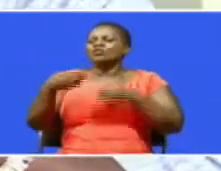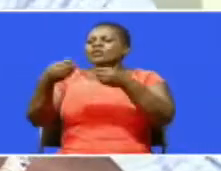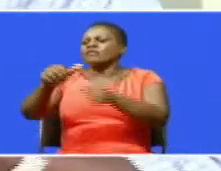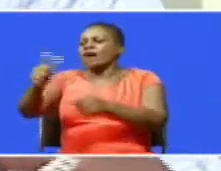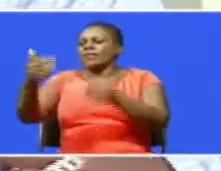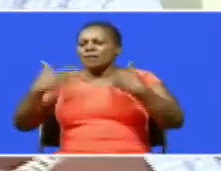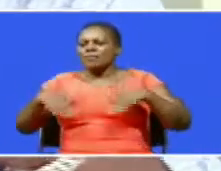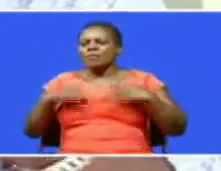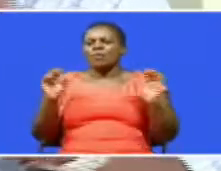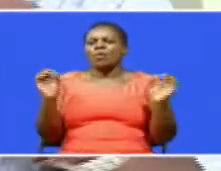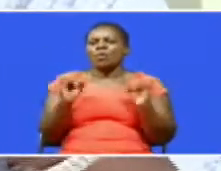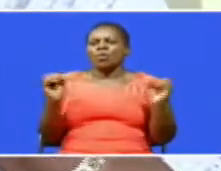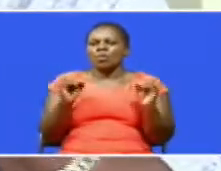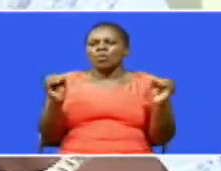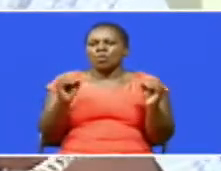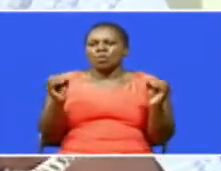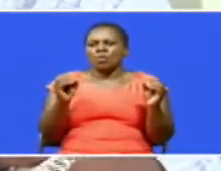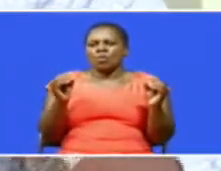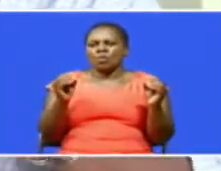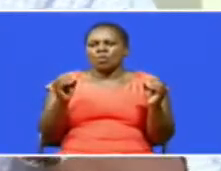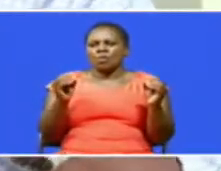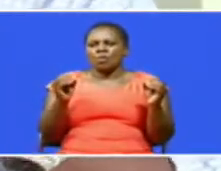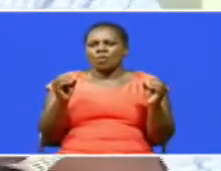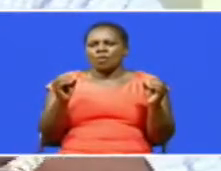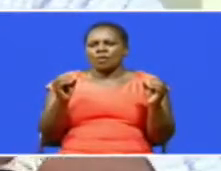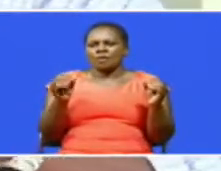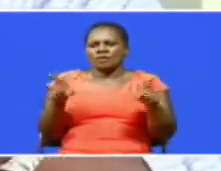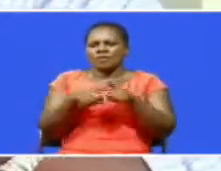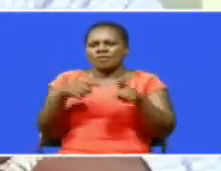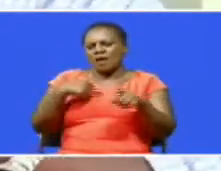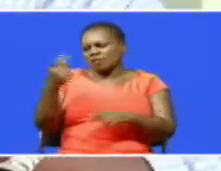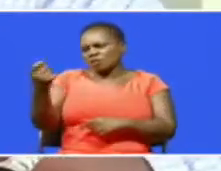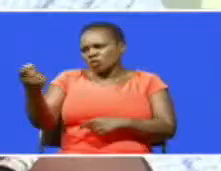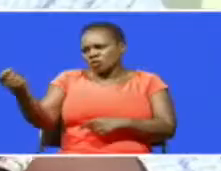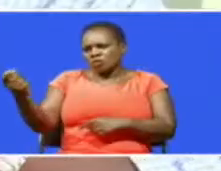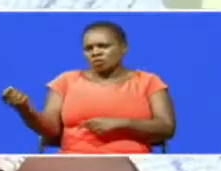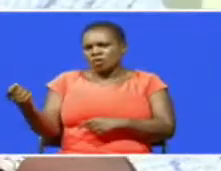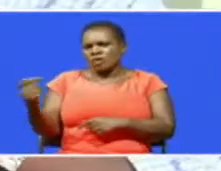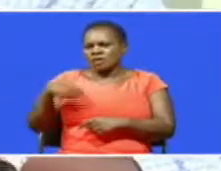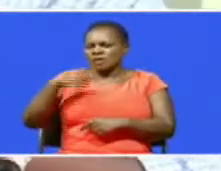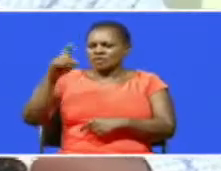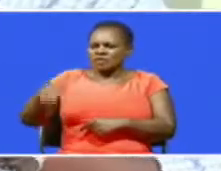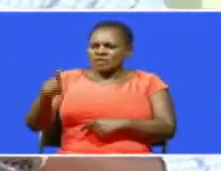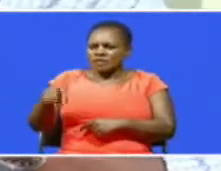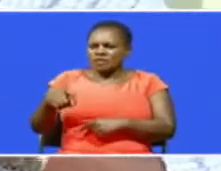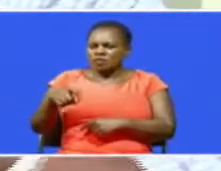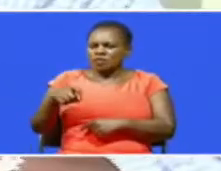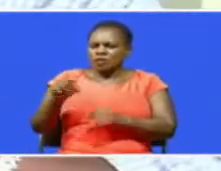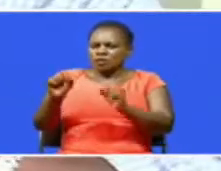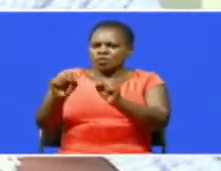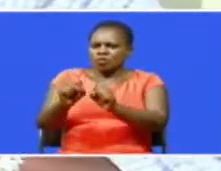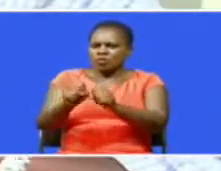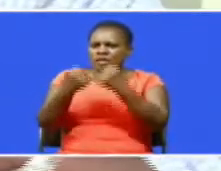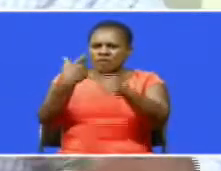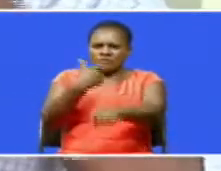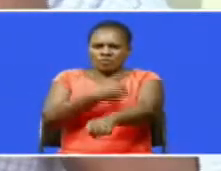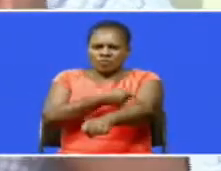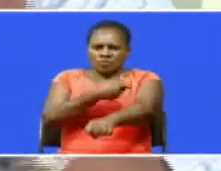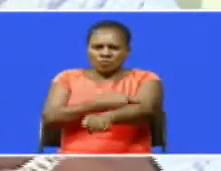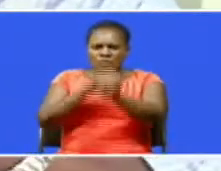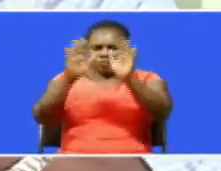people whatever they've been getting, because we also have a shortage here. So we need to be able to say vaccines are